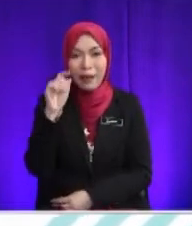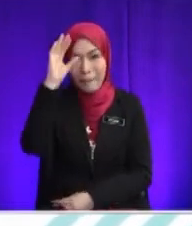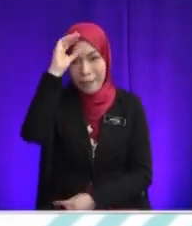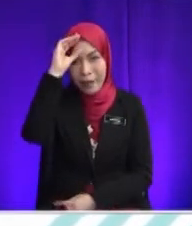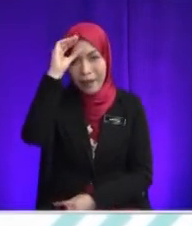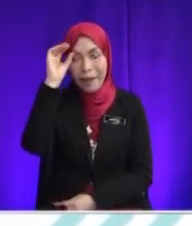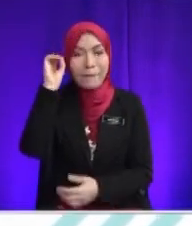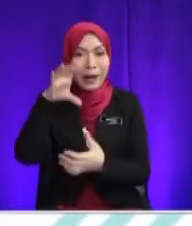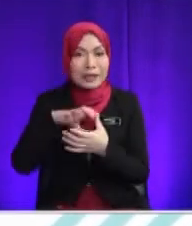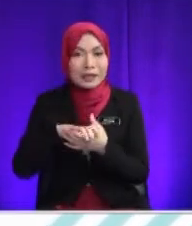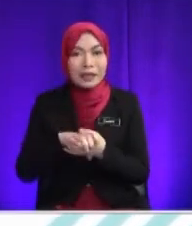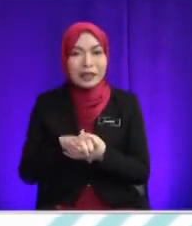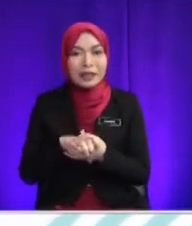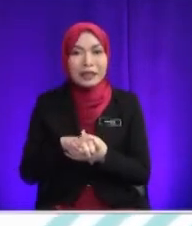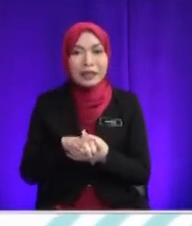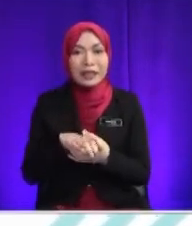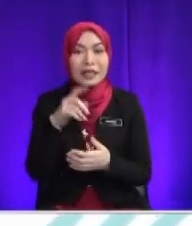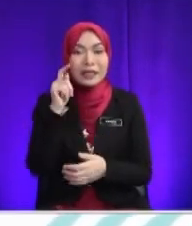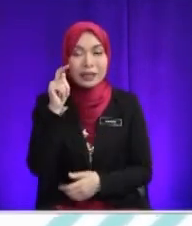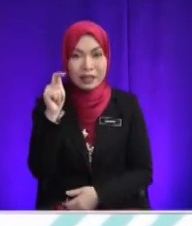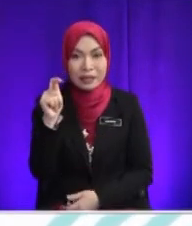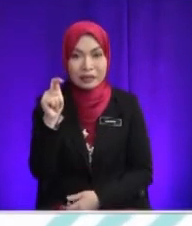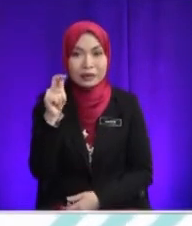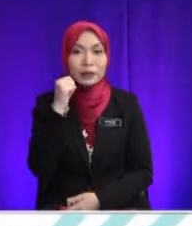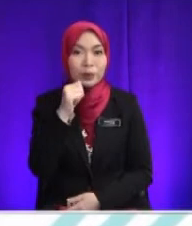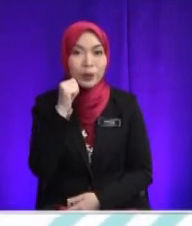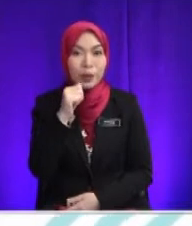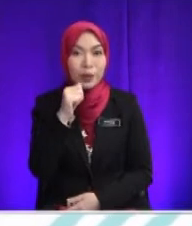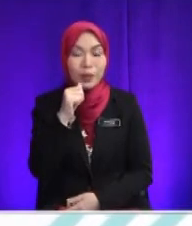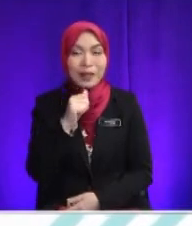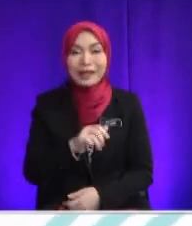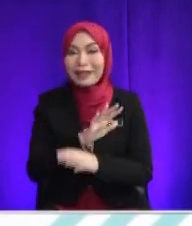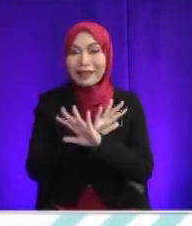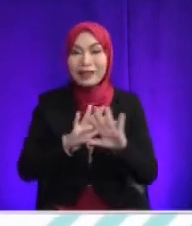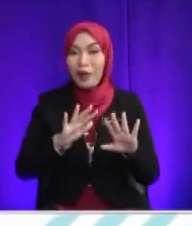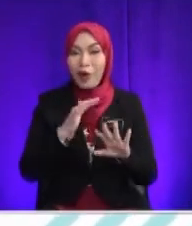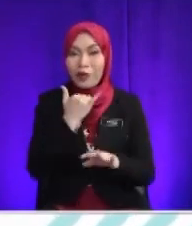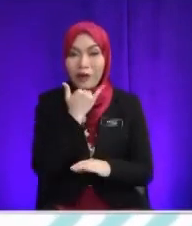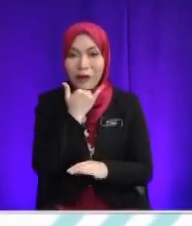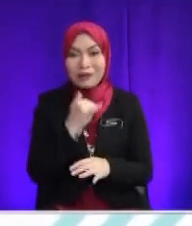is innocent. So why don't we ask for a volunteer?